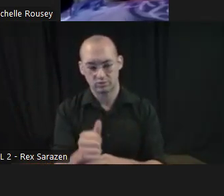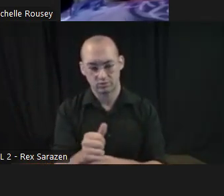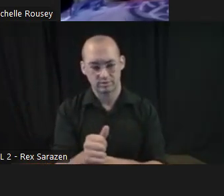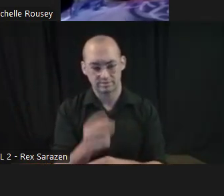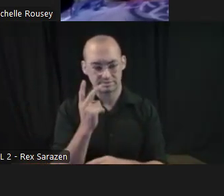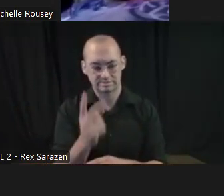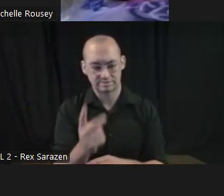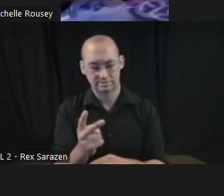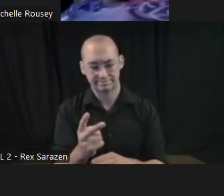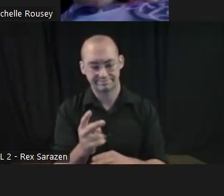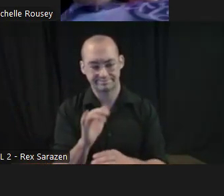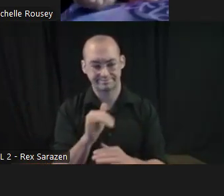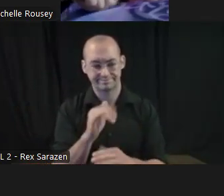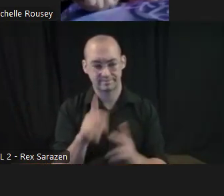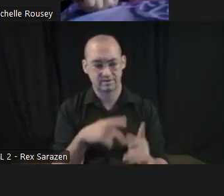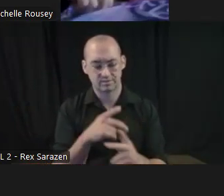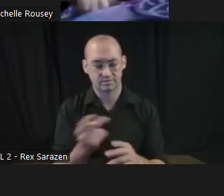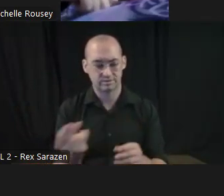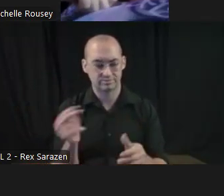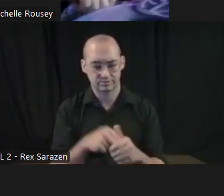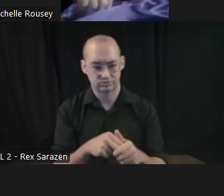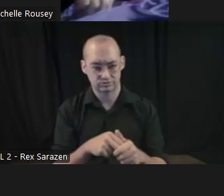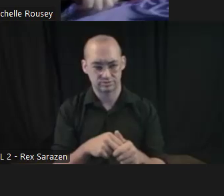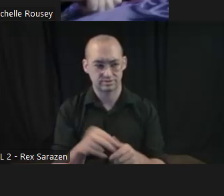of participation that gets